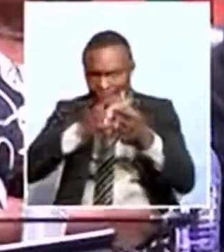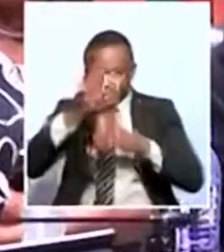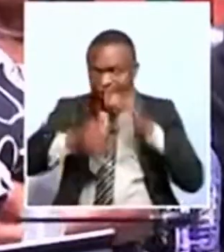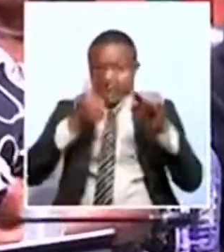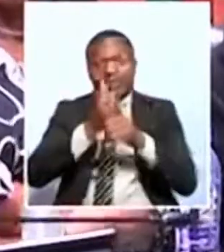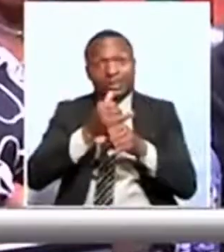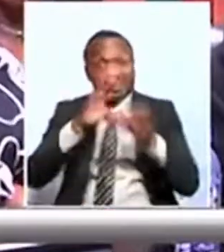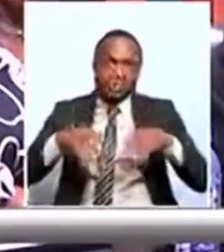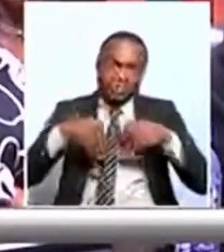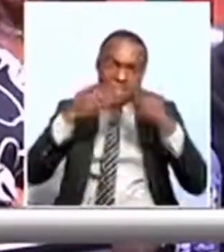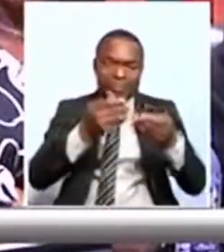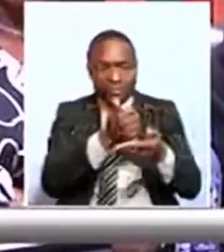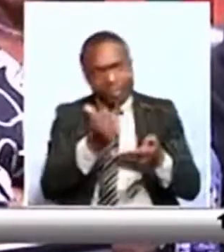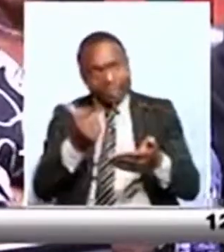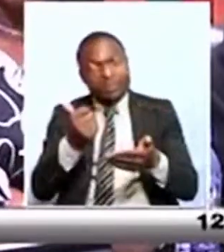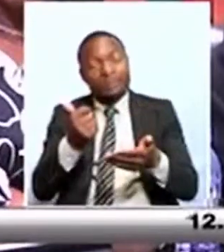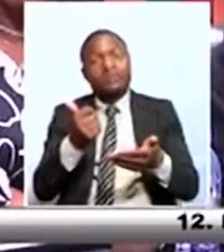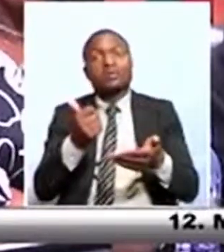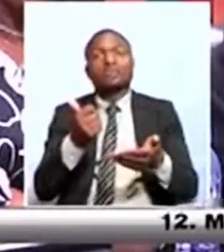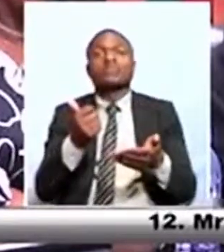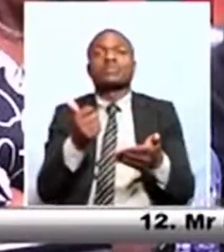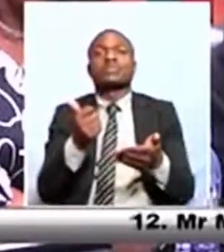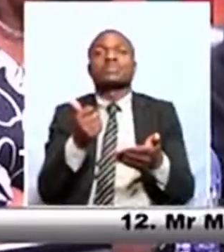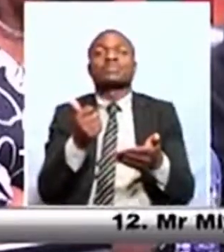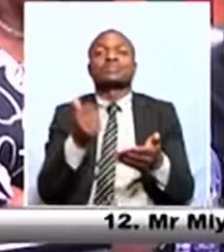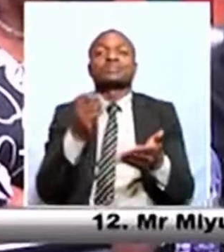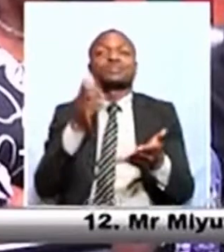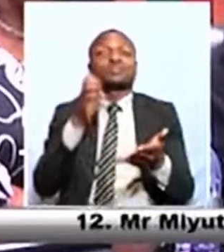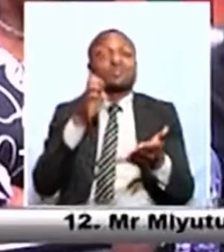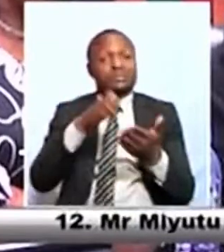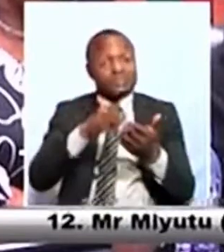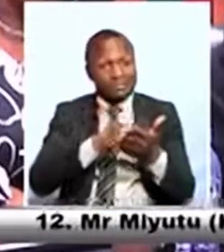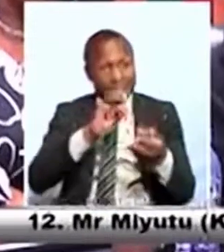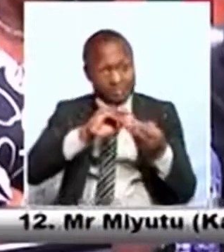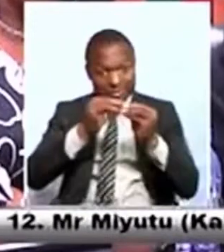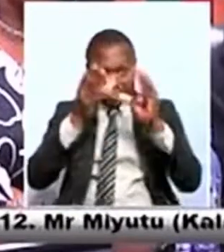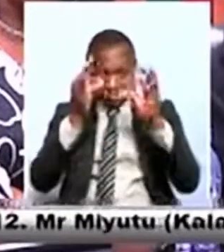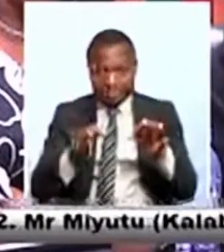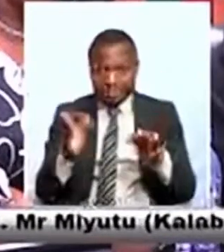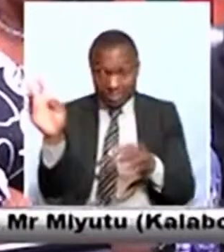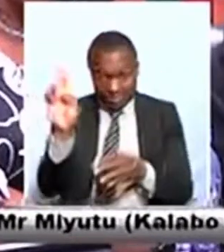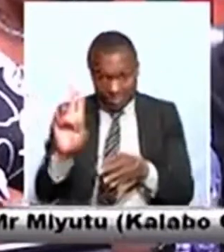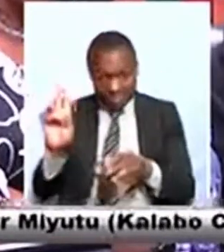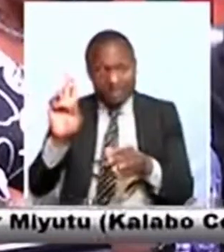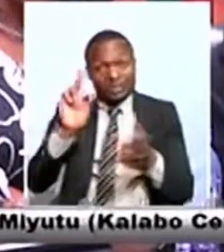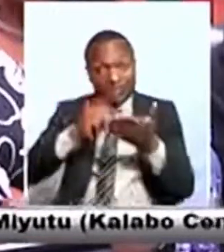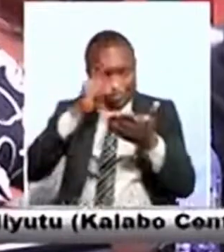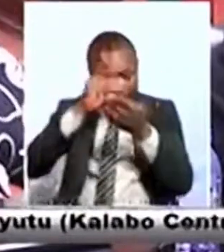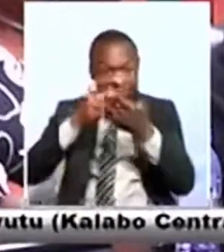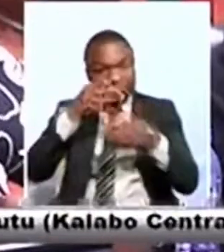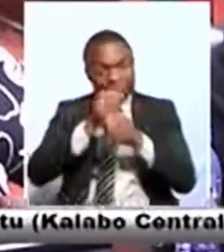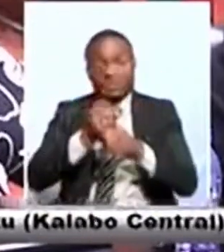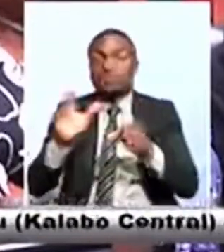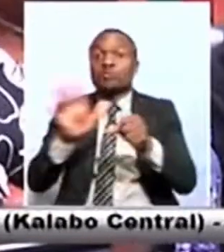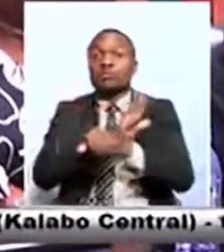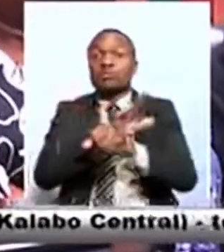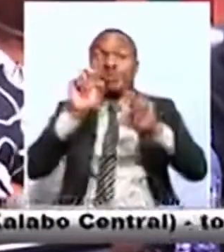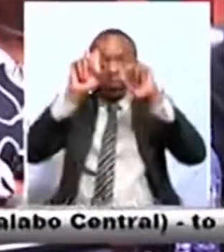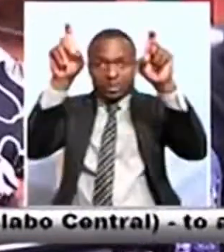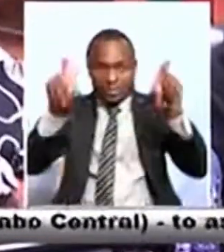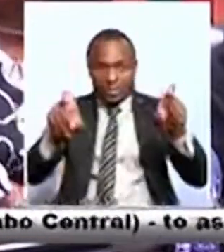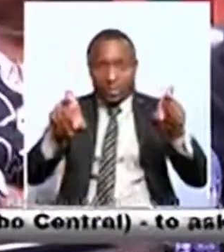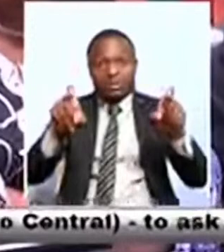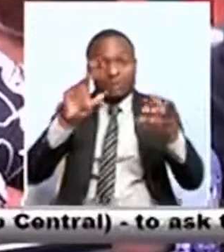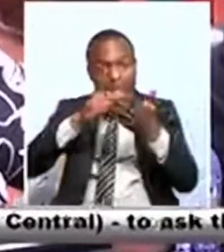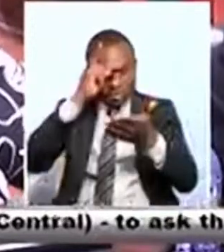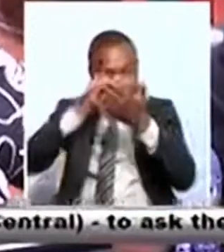are issued with another external examination number. If used and the learner makes a full certificate, the learner is allowed